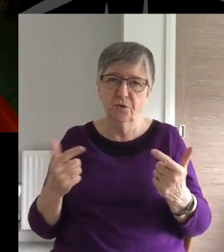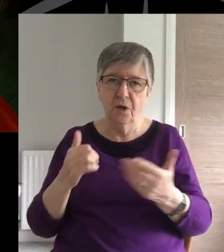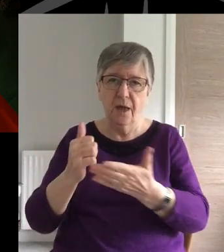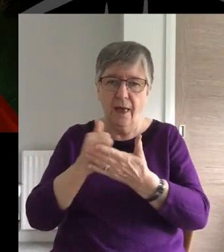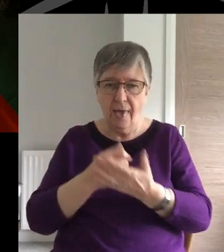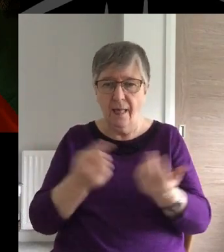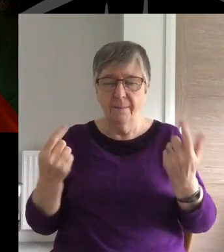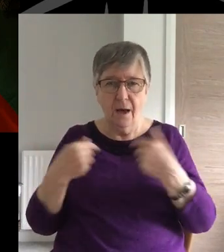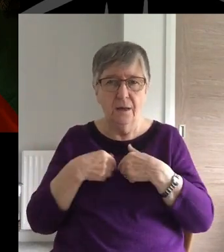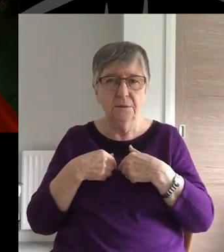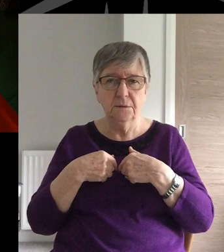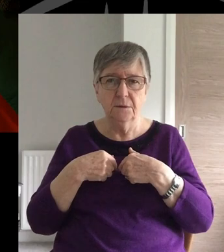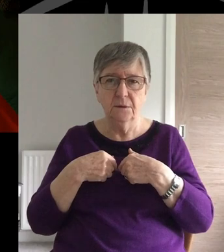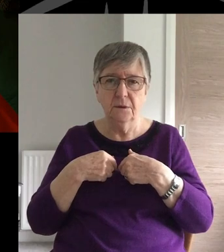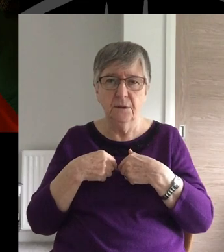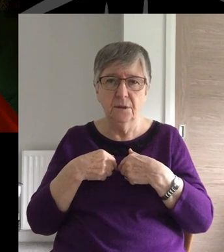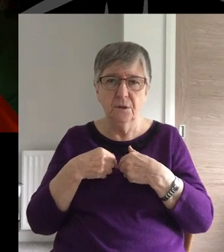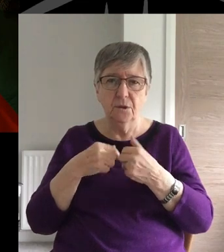might we hope,